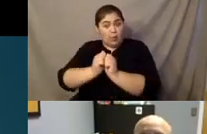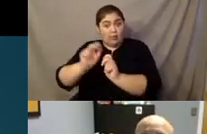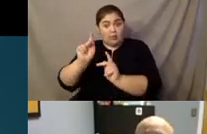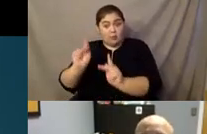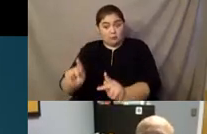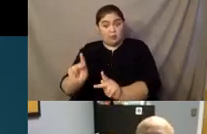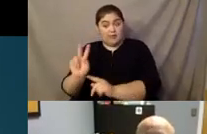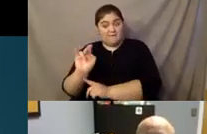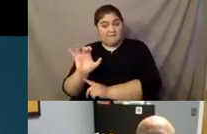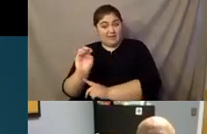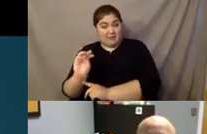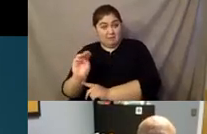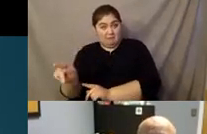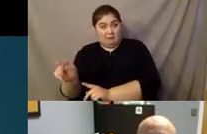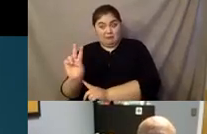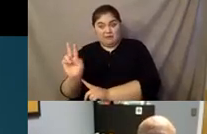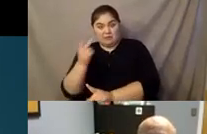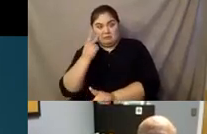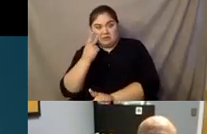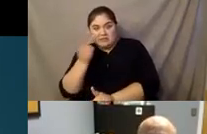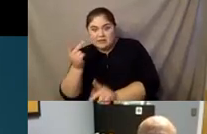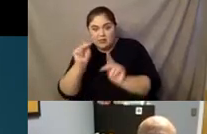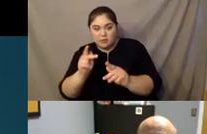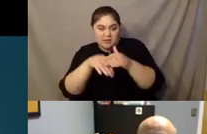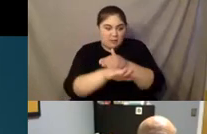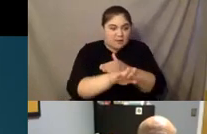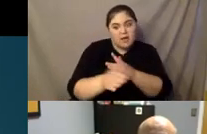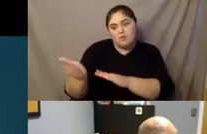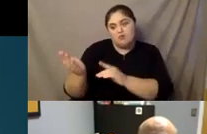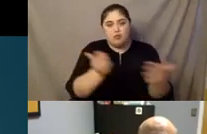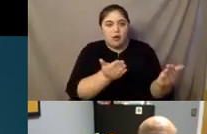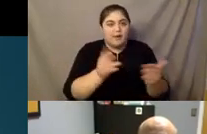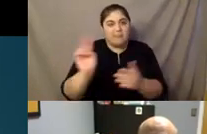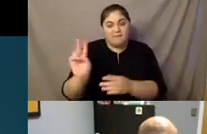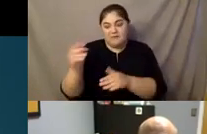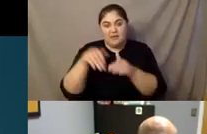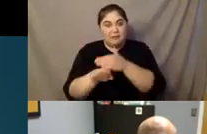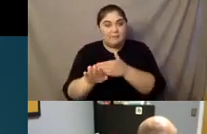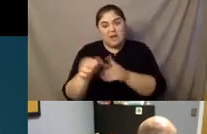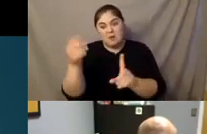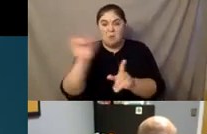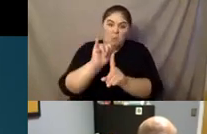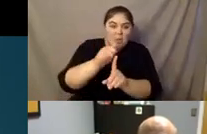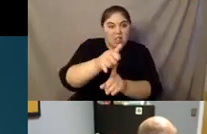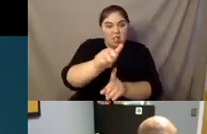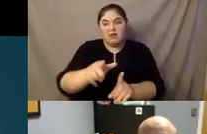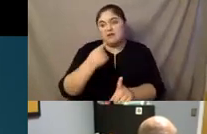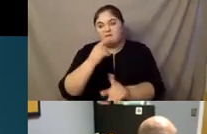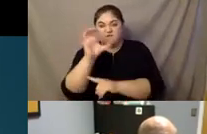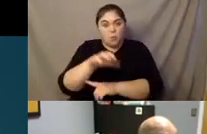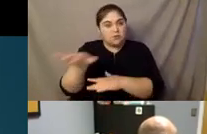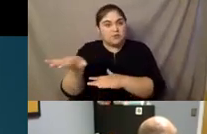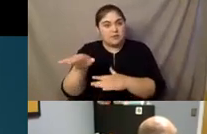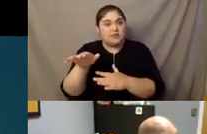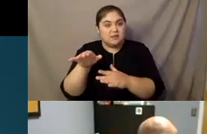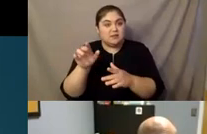your perpetrator, and they observe the perpetrator coming in and bringing the victim in and kind of bullying them into taking money out,